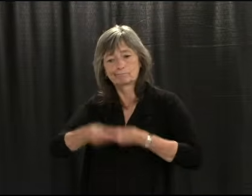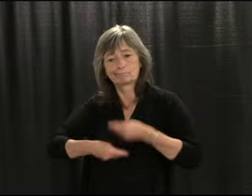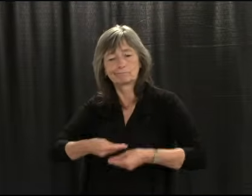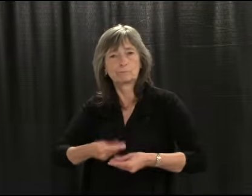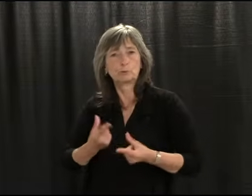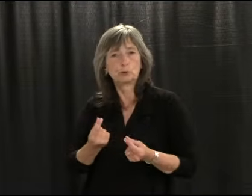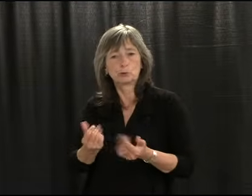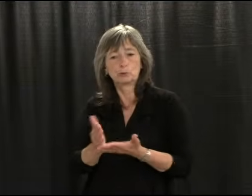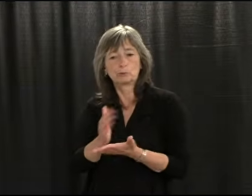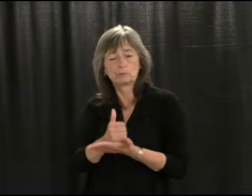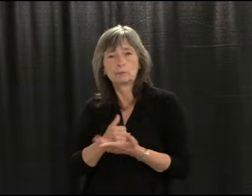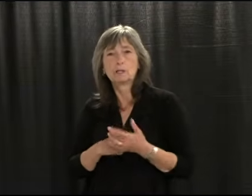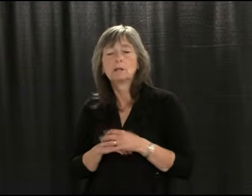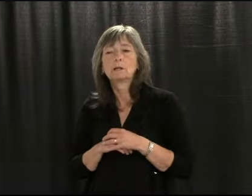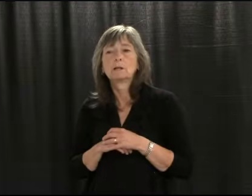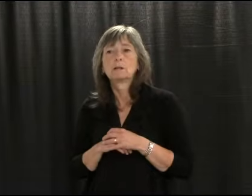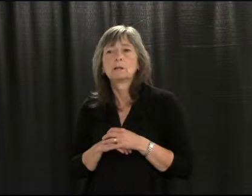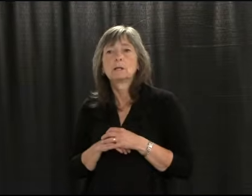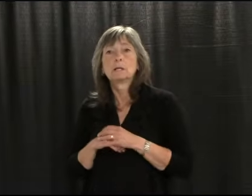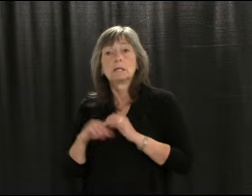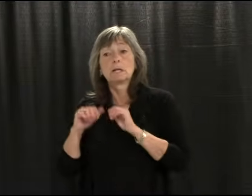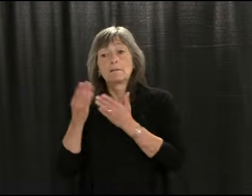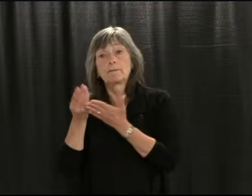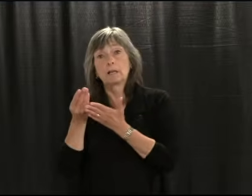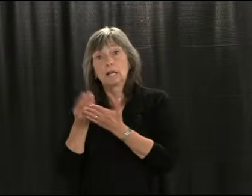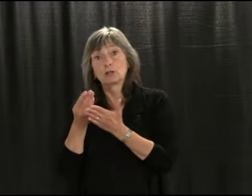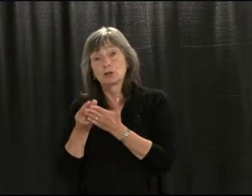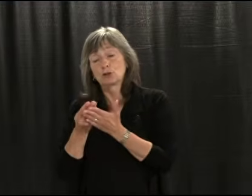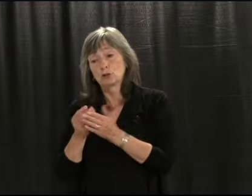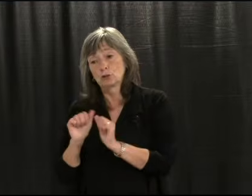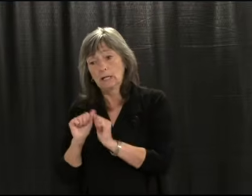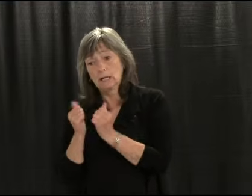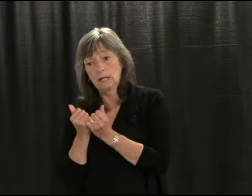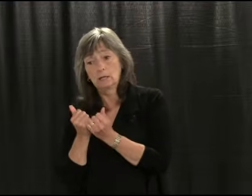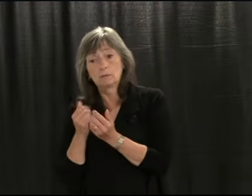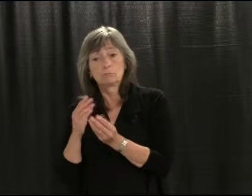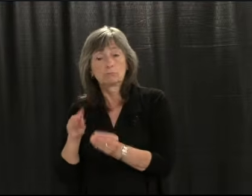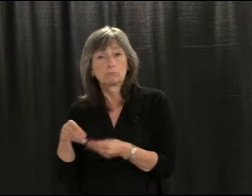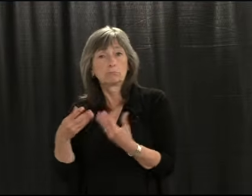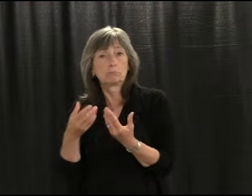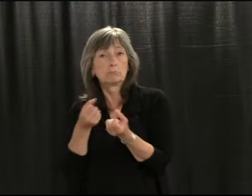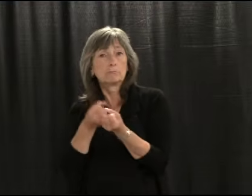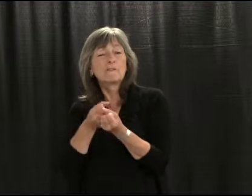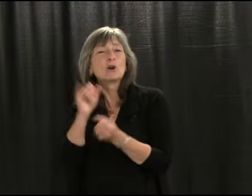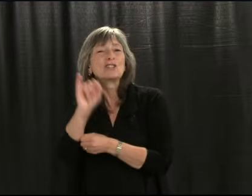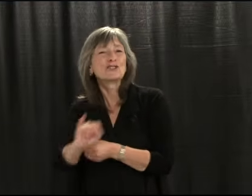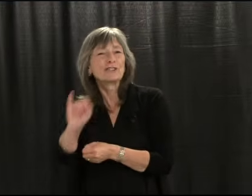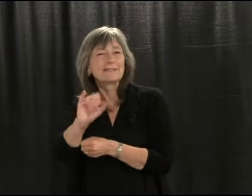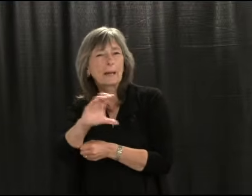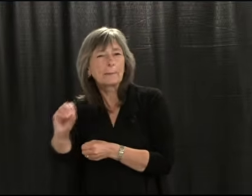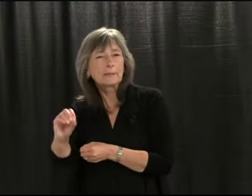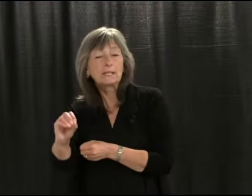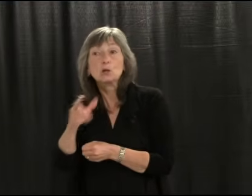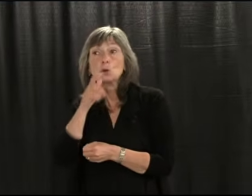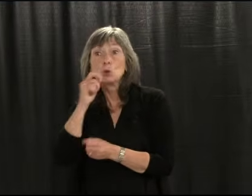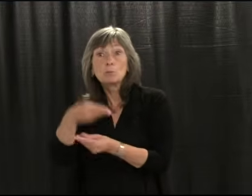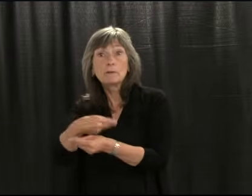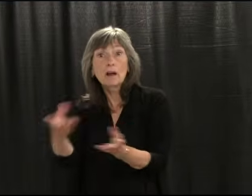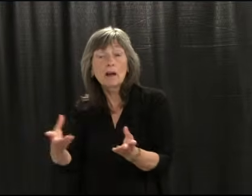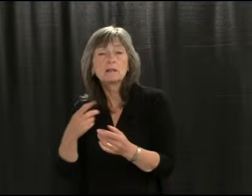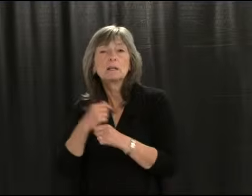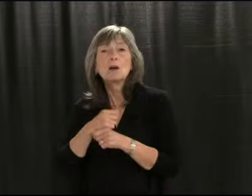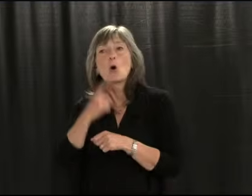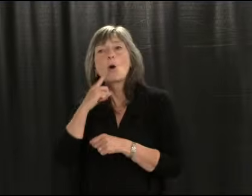And the agency that will deliver these financial assistance packages will be the Red Cross. And they'll